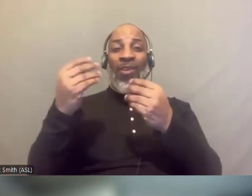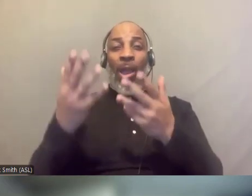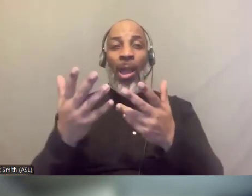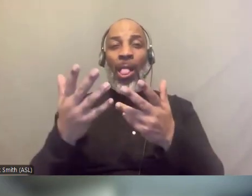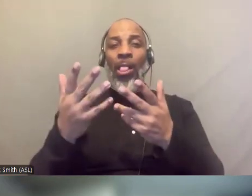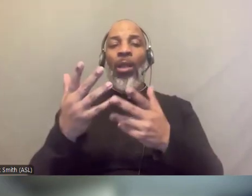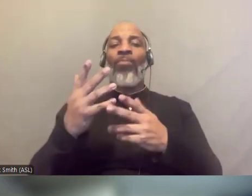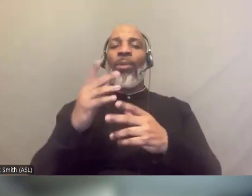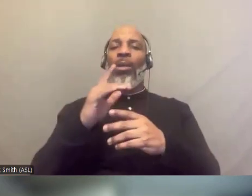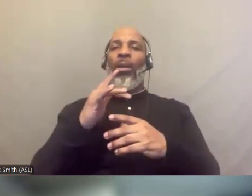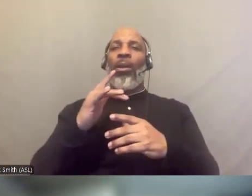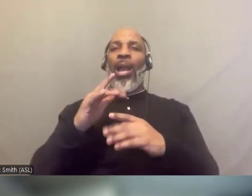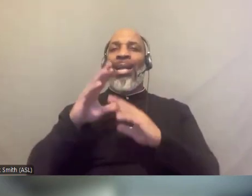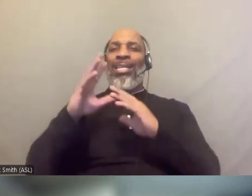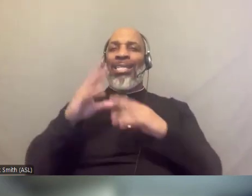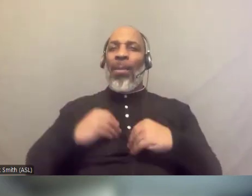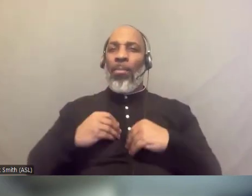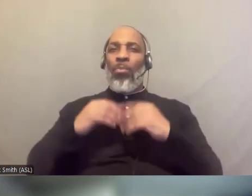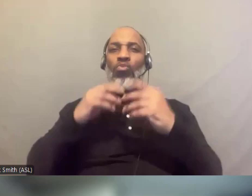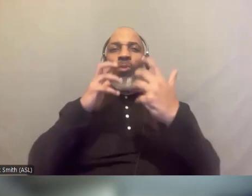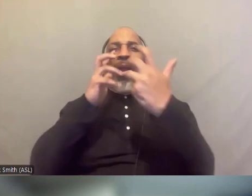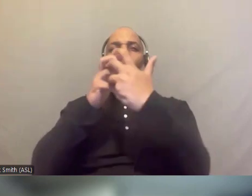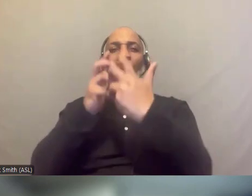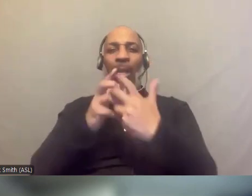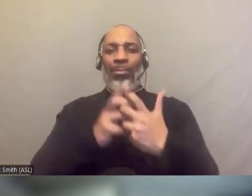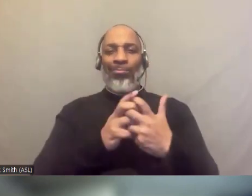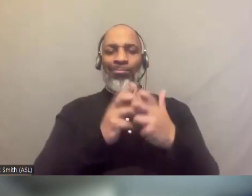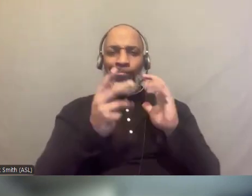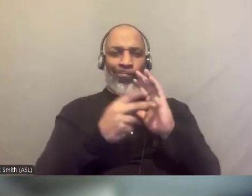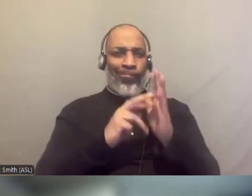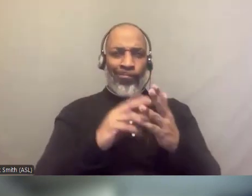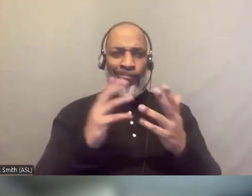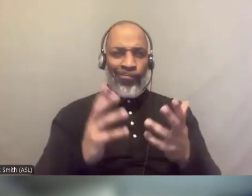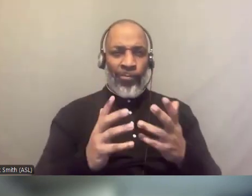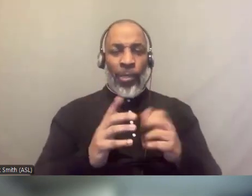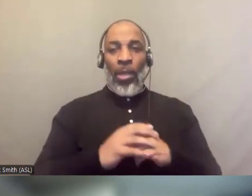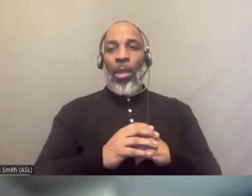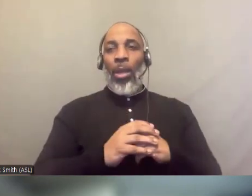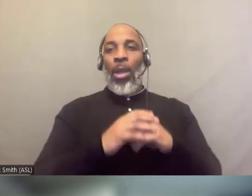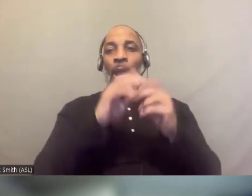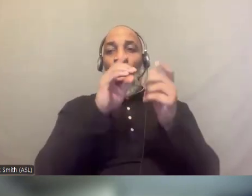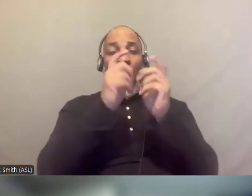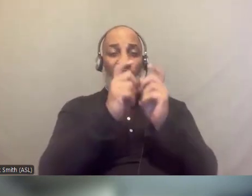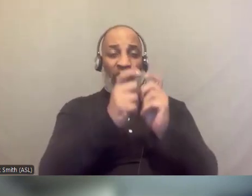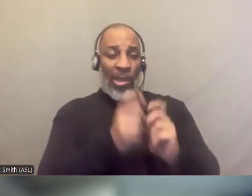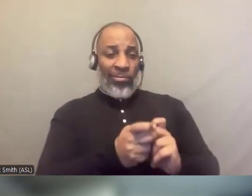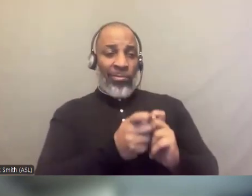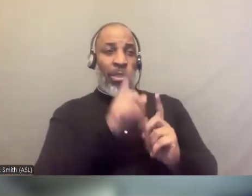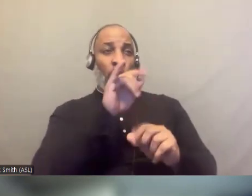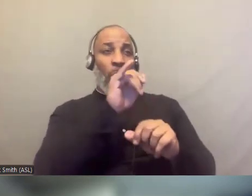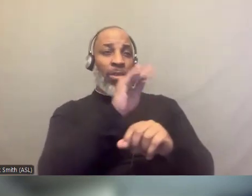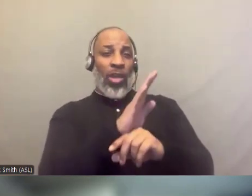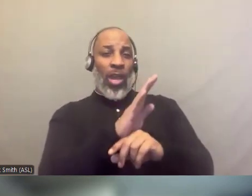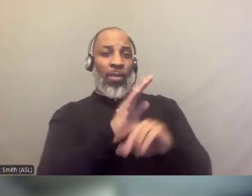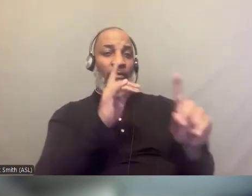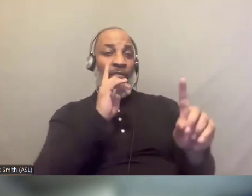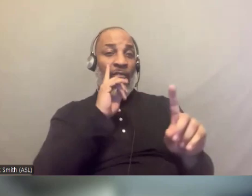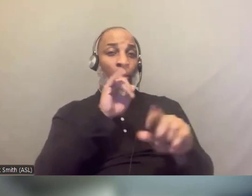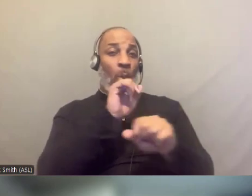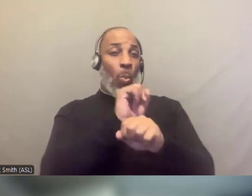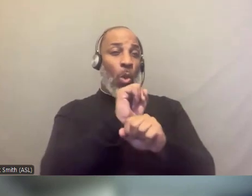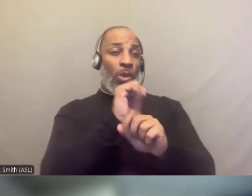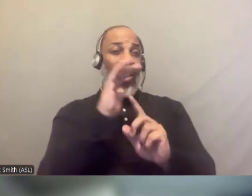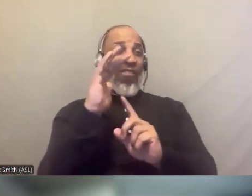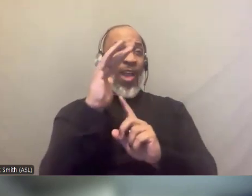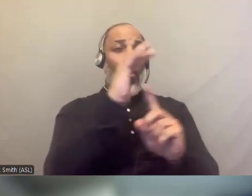reasonable accommodation. And what that is a change or an adjustment to a job or work environment